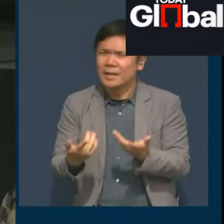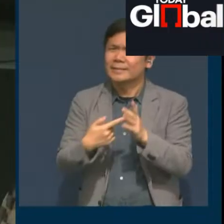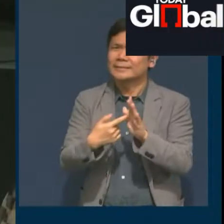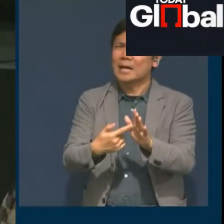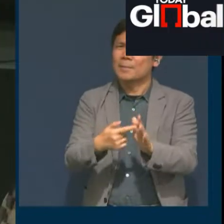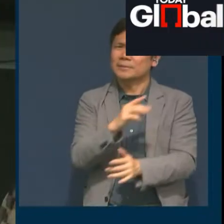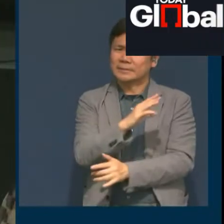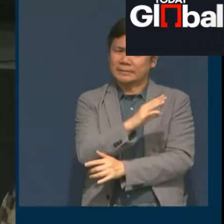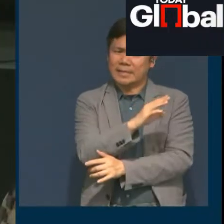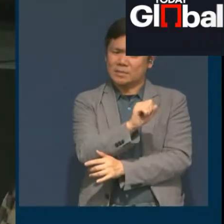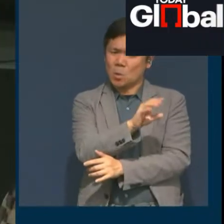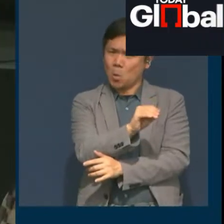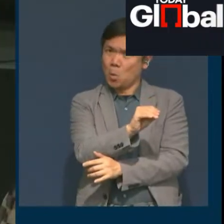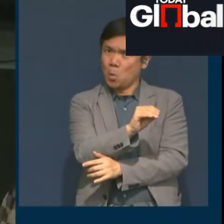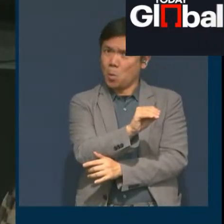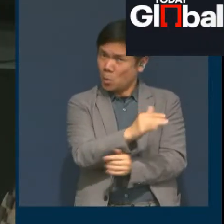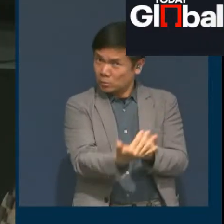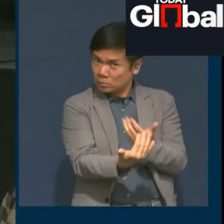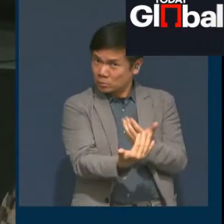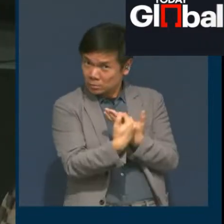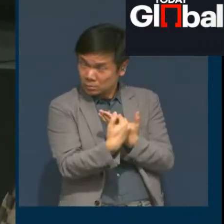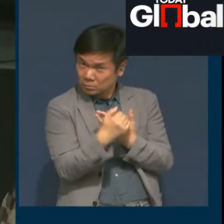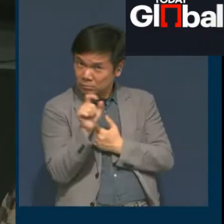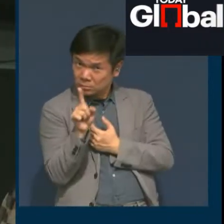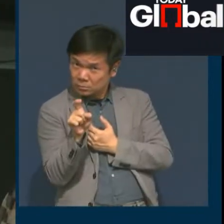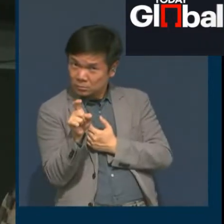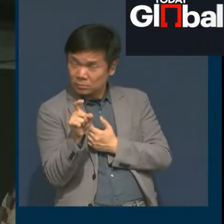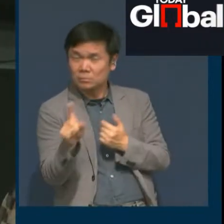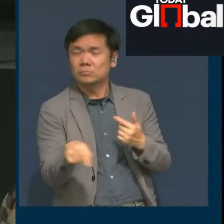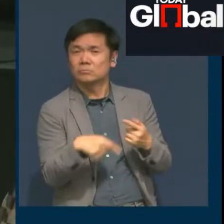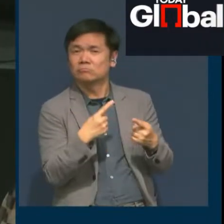in the process of the preparation,